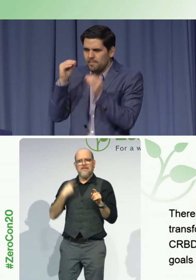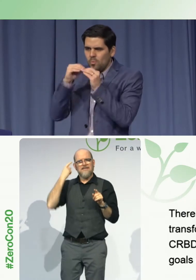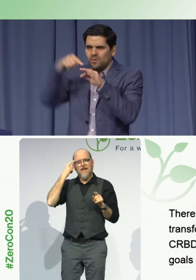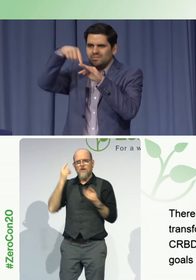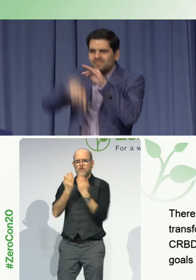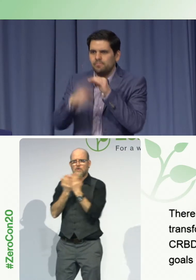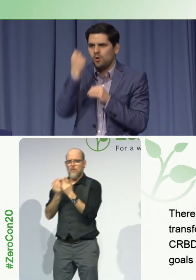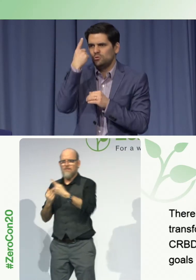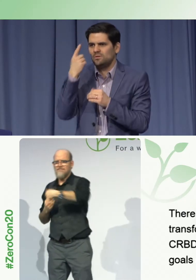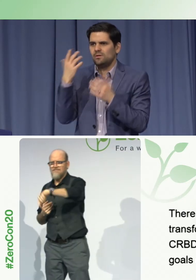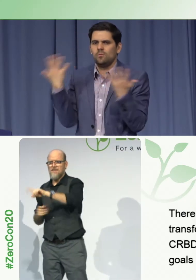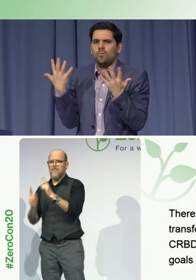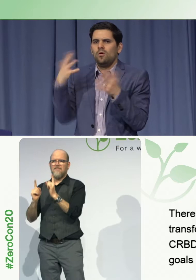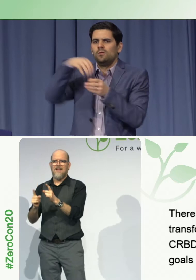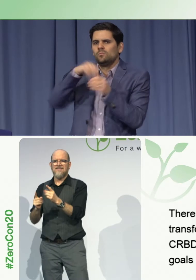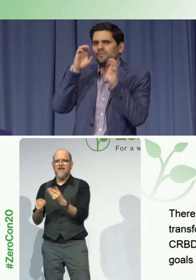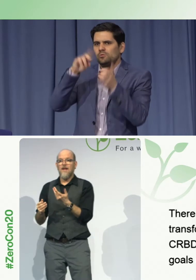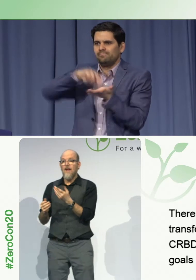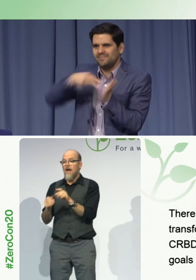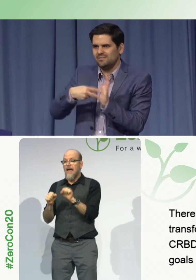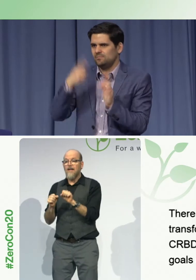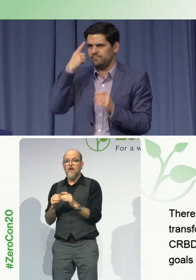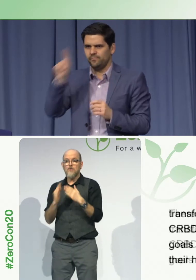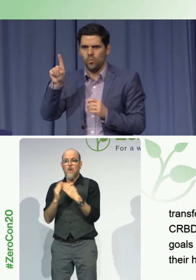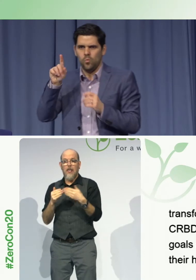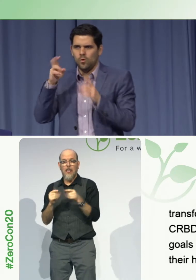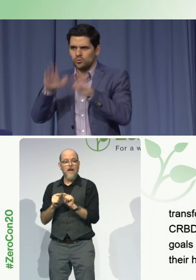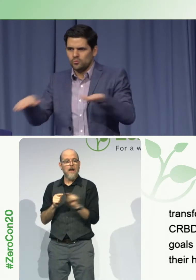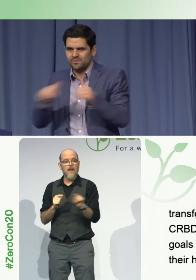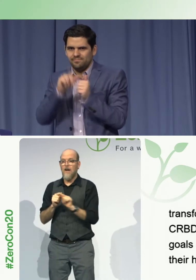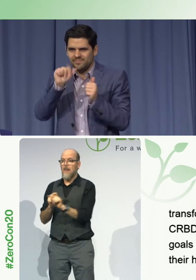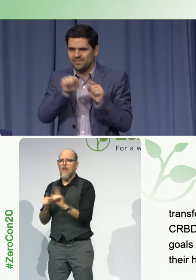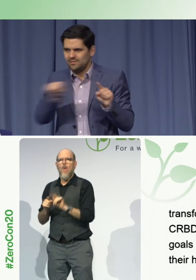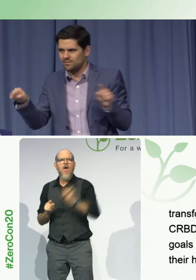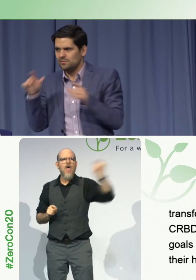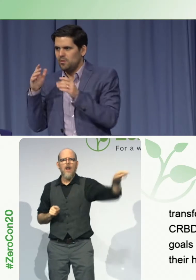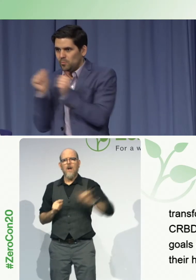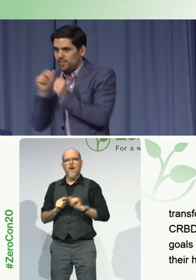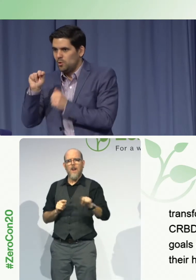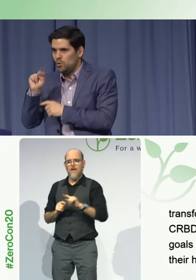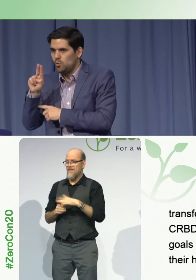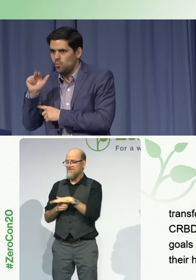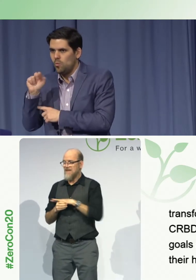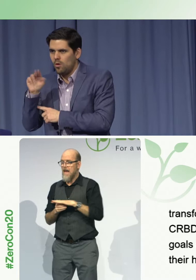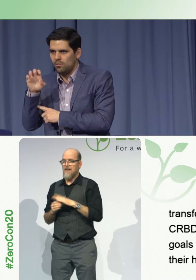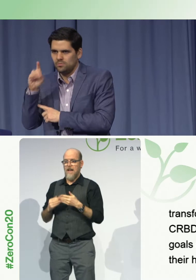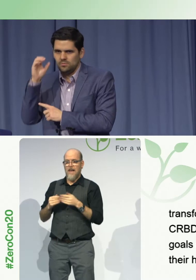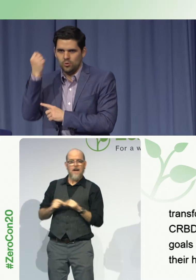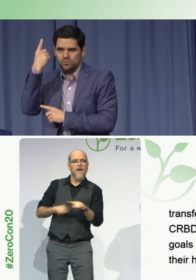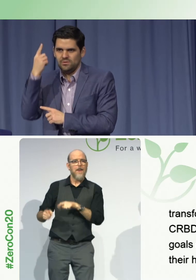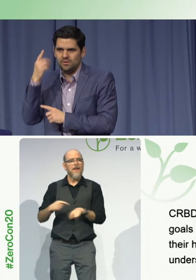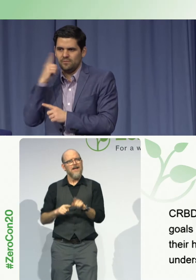their homes, near their families. I think we need to have a better understanding of what